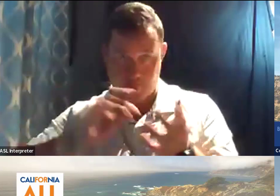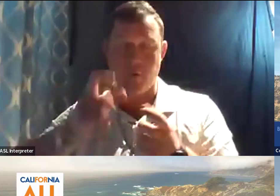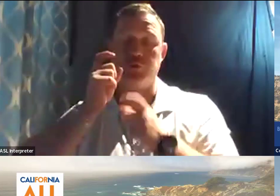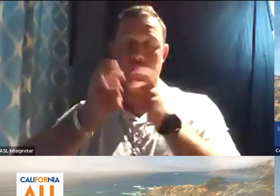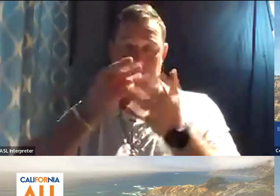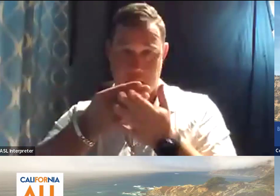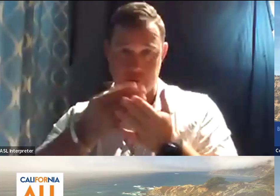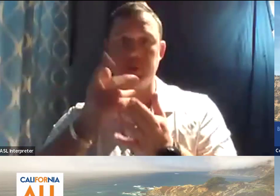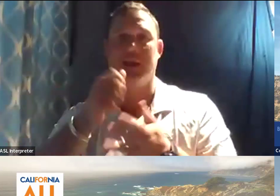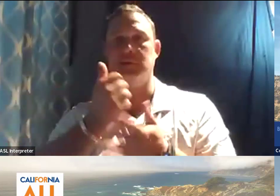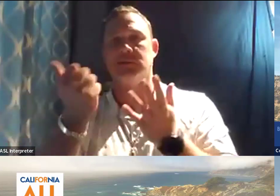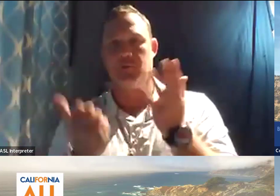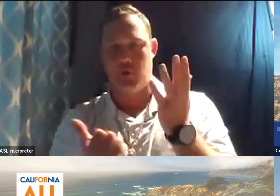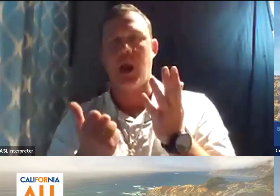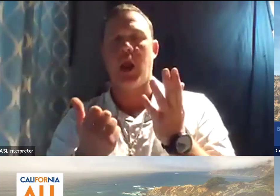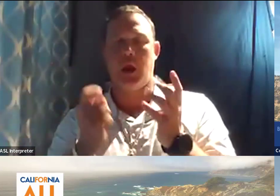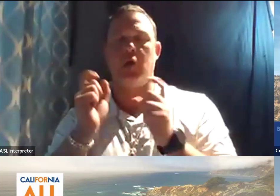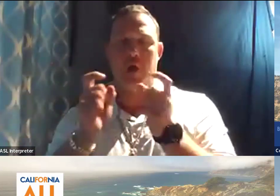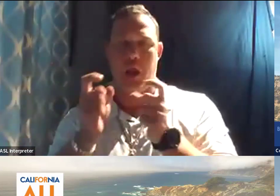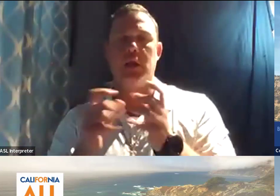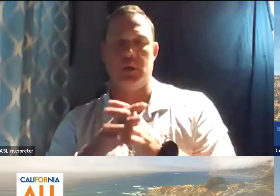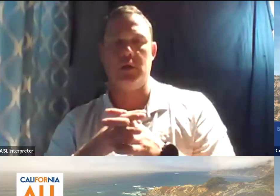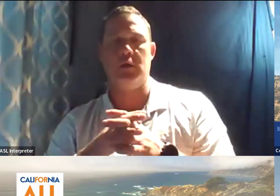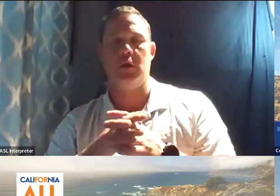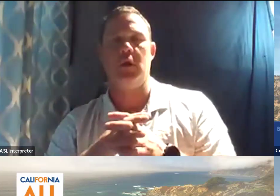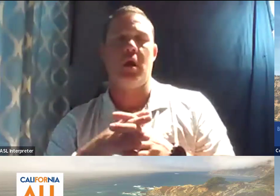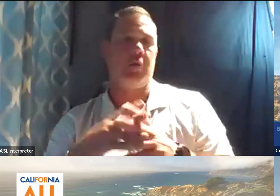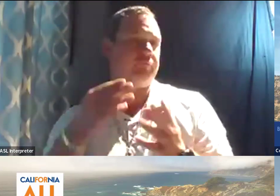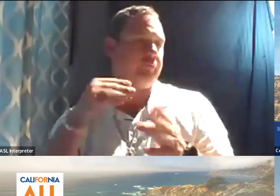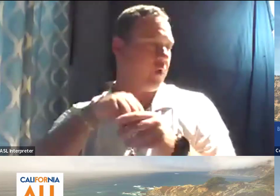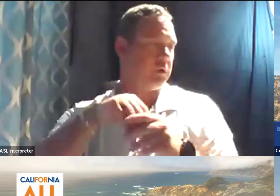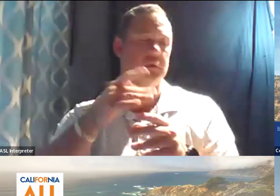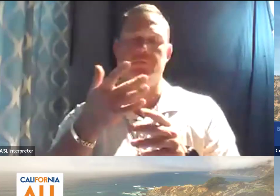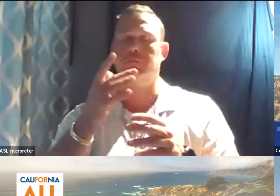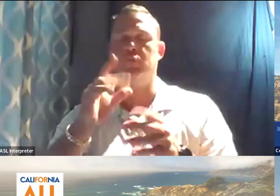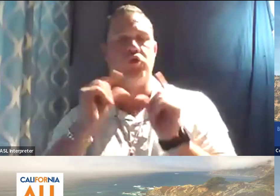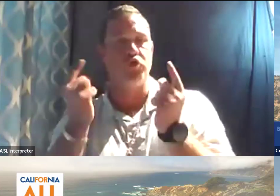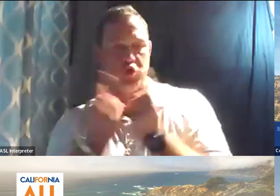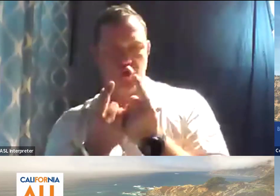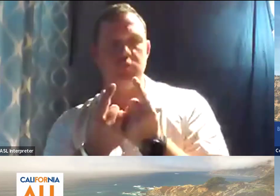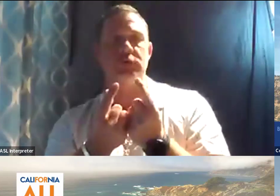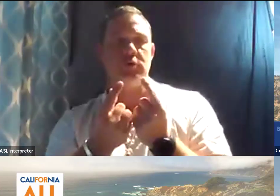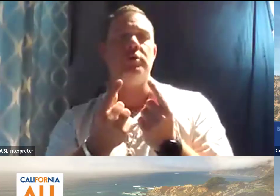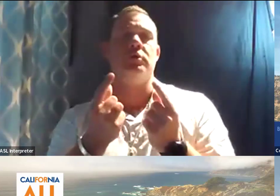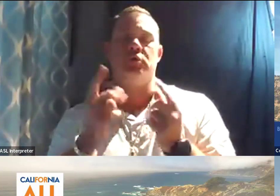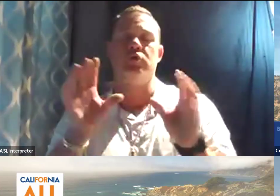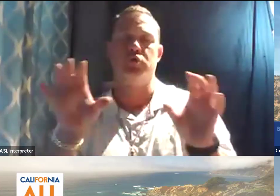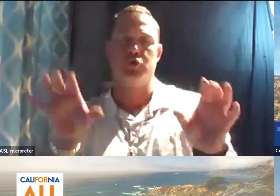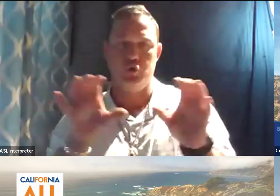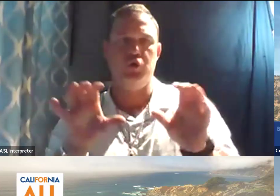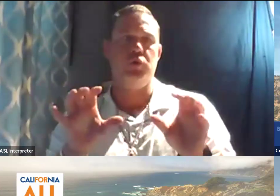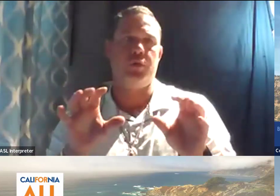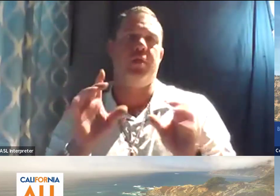go to subgranting and actually funding trusted messenger groups to do the much needed